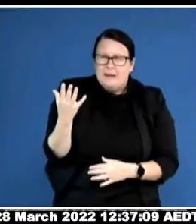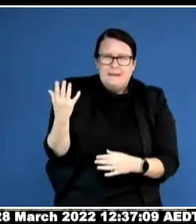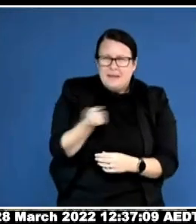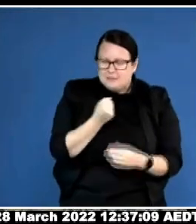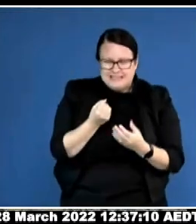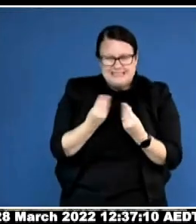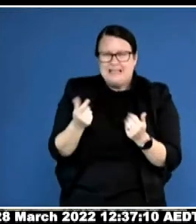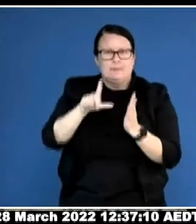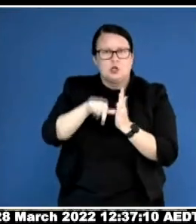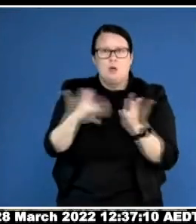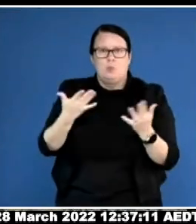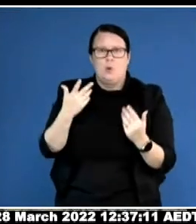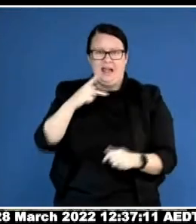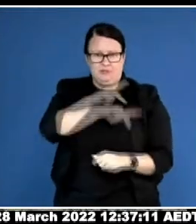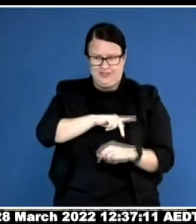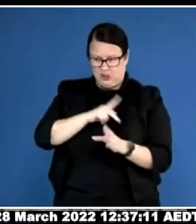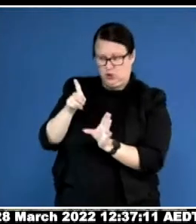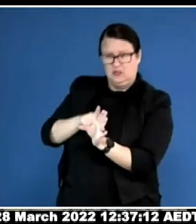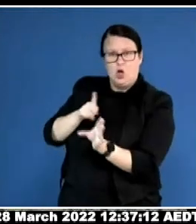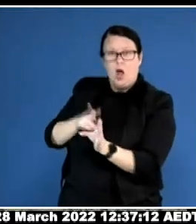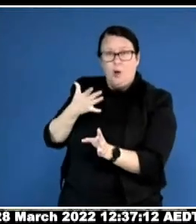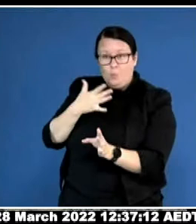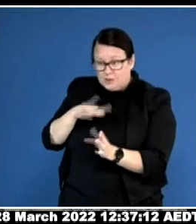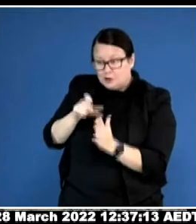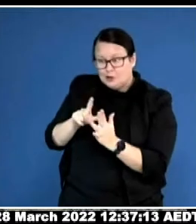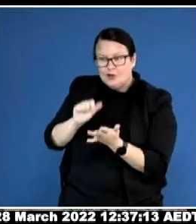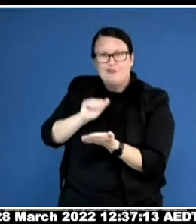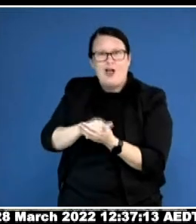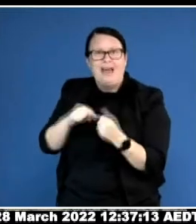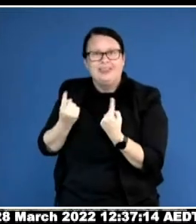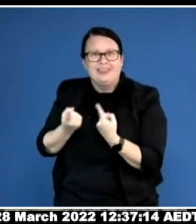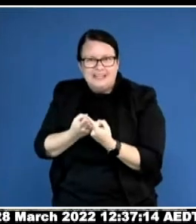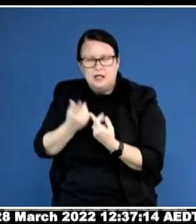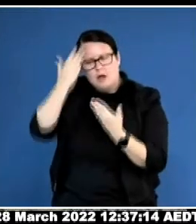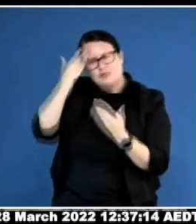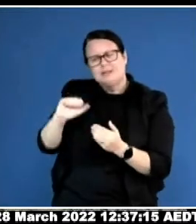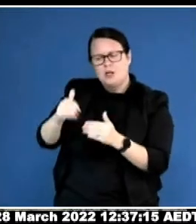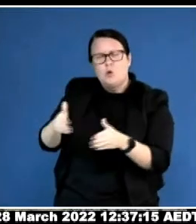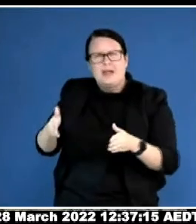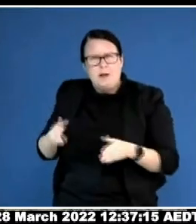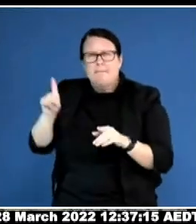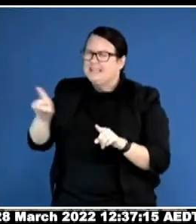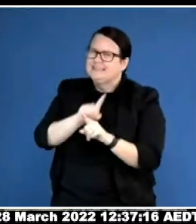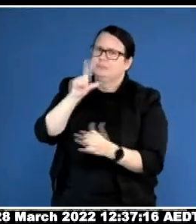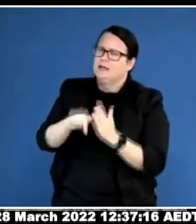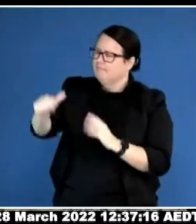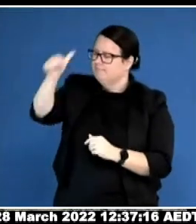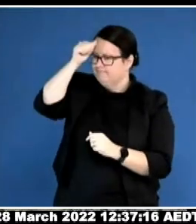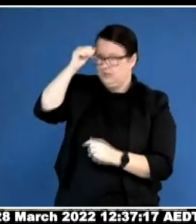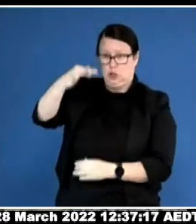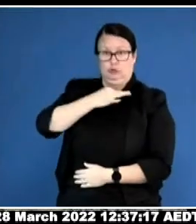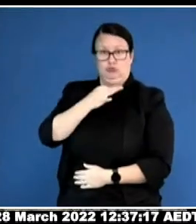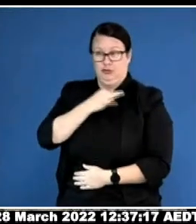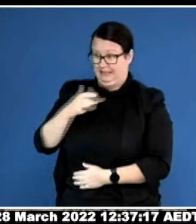know, a professional like this who wants to do the right thing by you is respecting your boundaries and feels, you know, at a loss of what